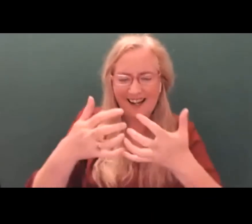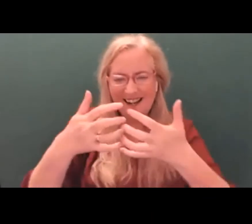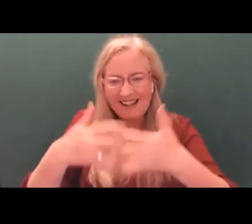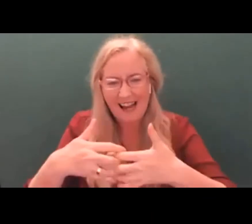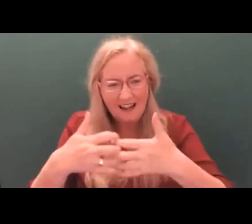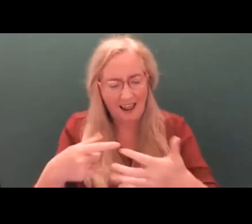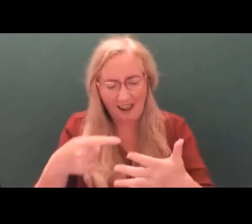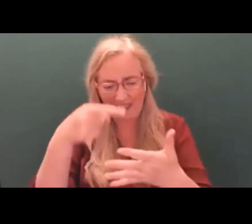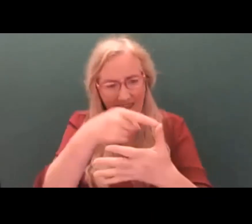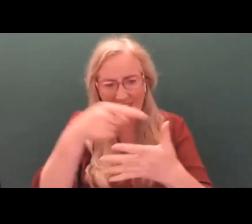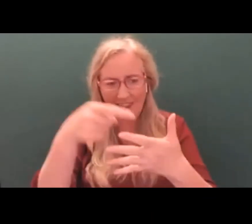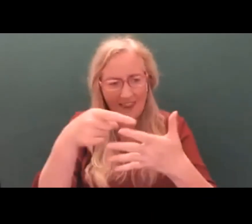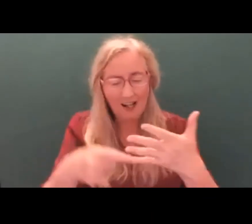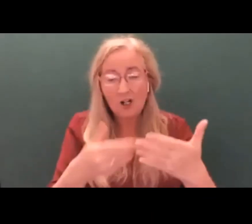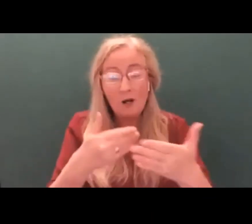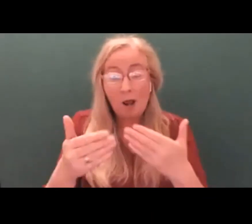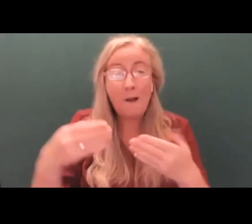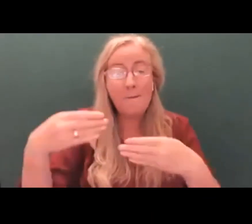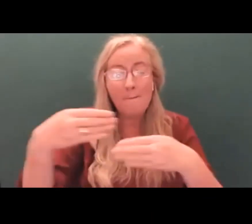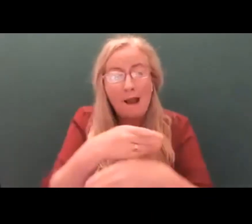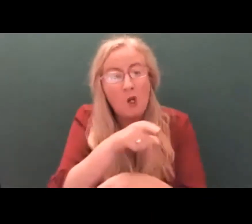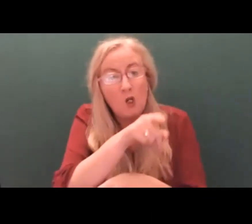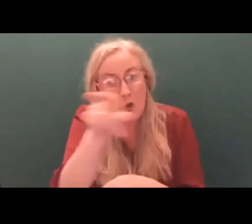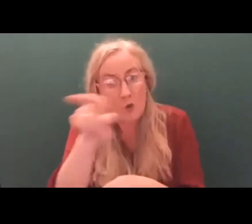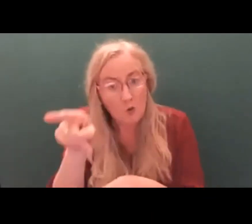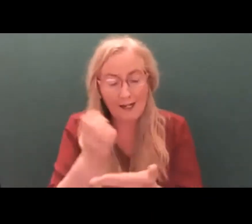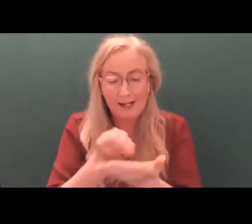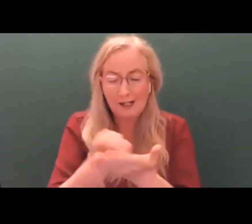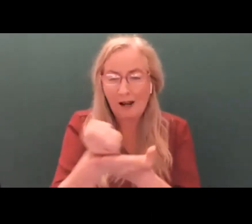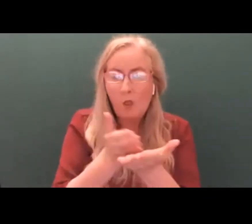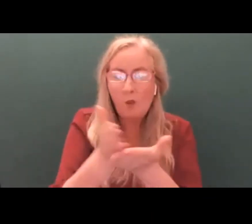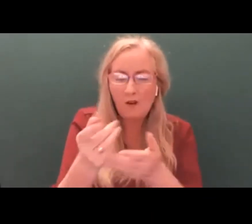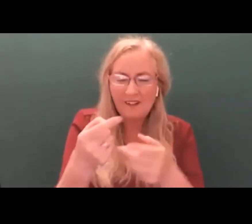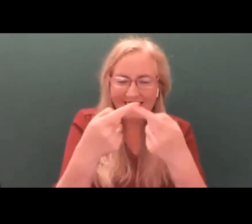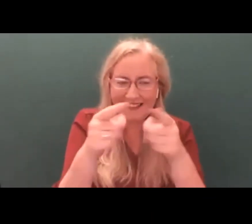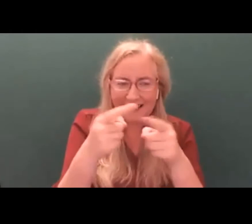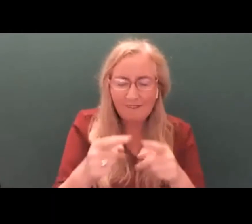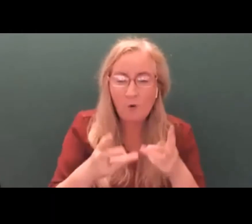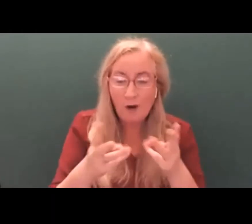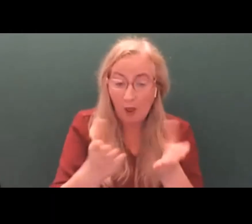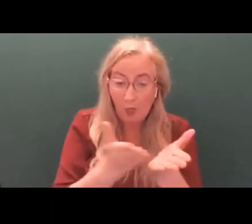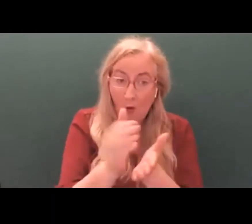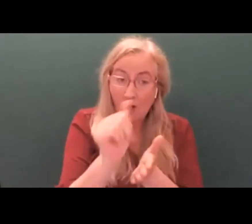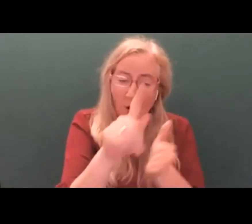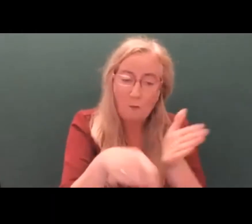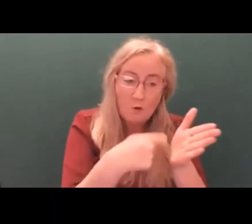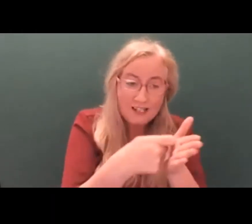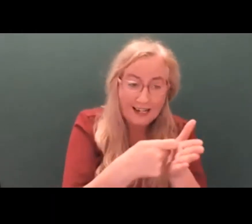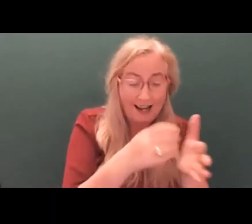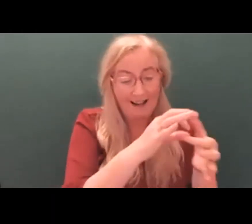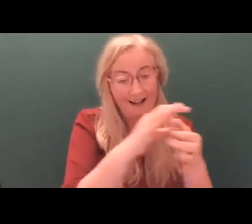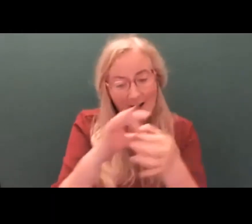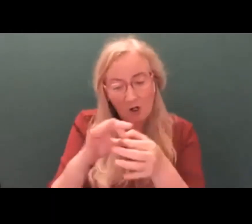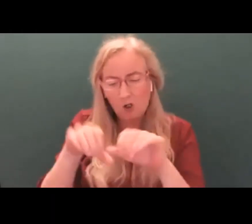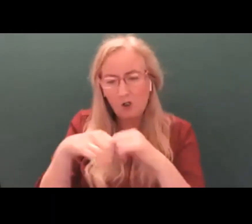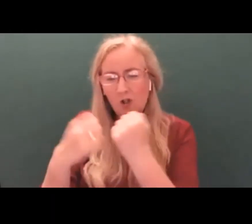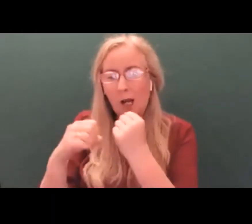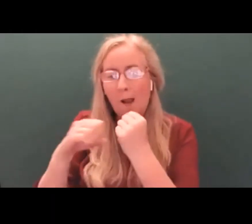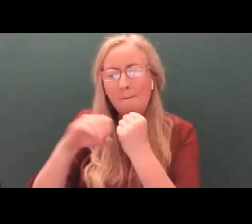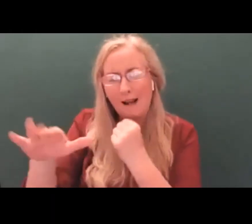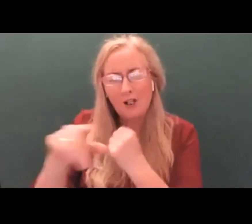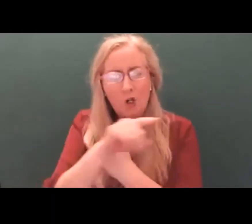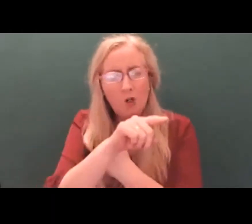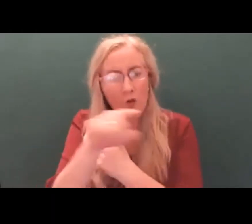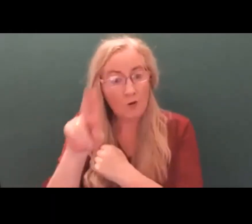be. And by you explaining that in these ways through your project and then onto social media, you can actually really